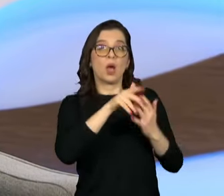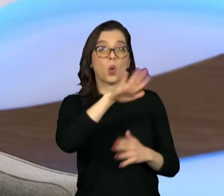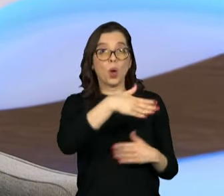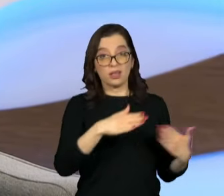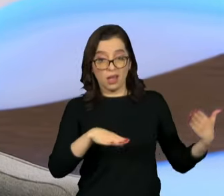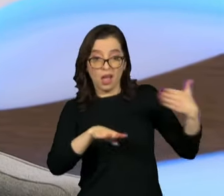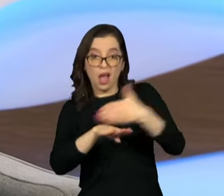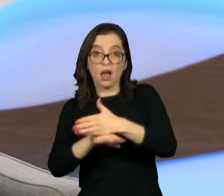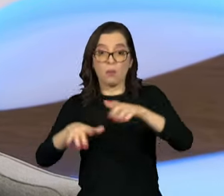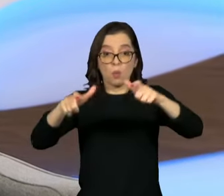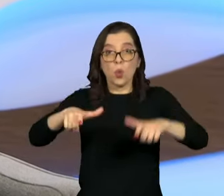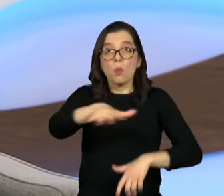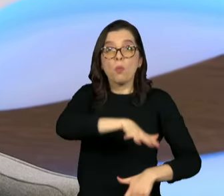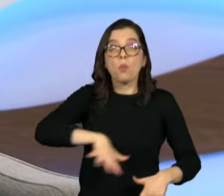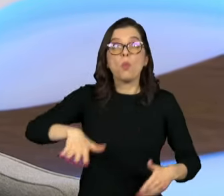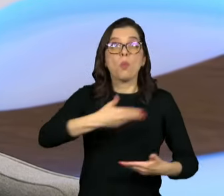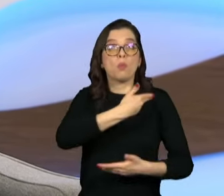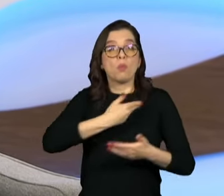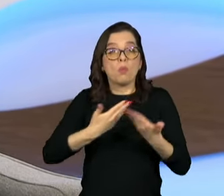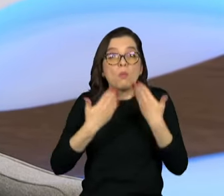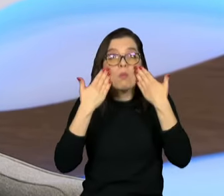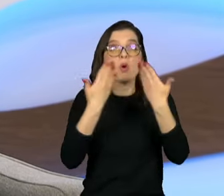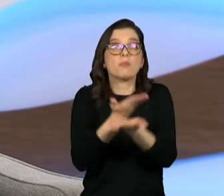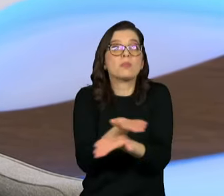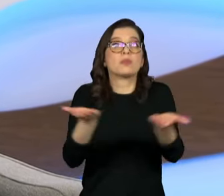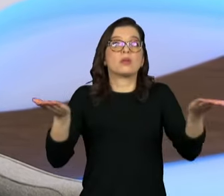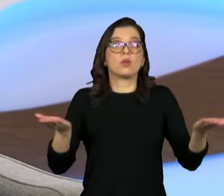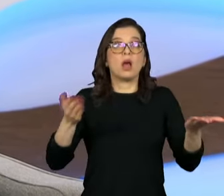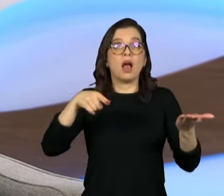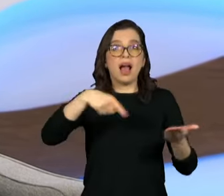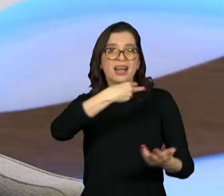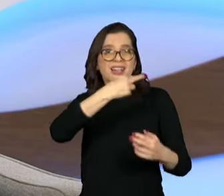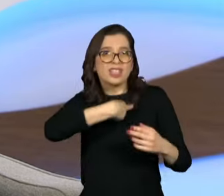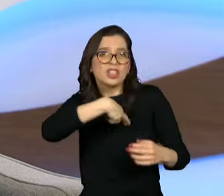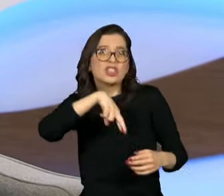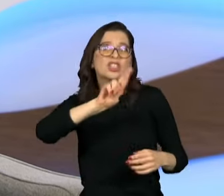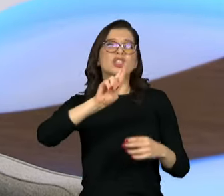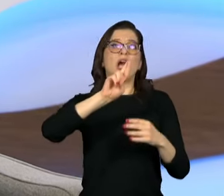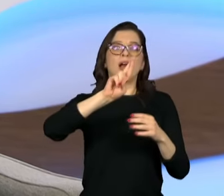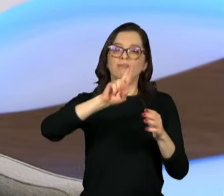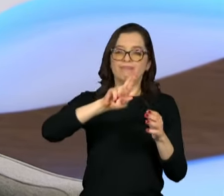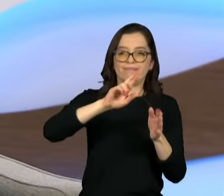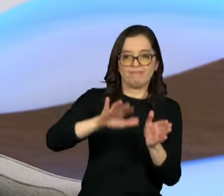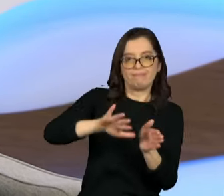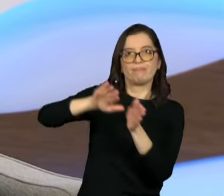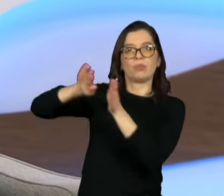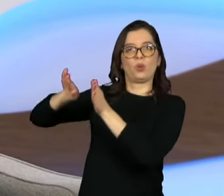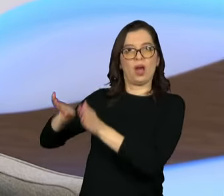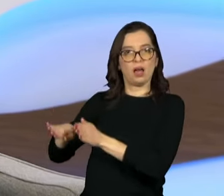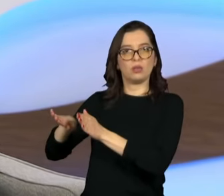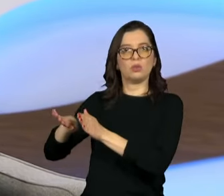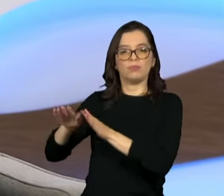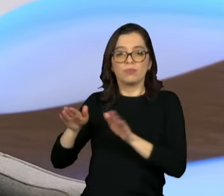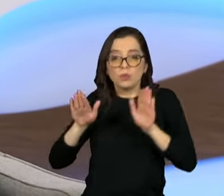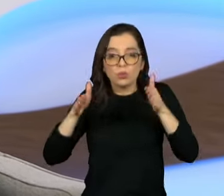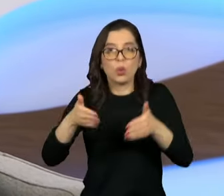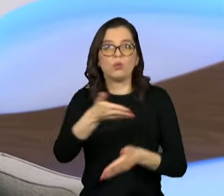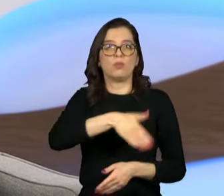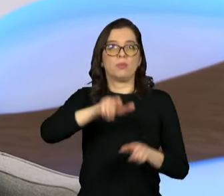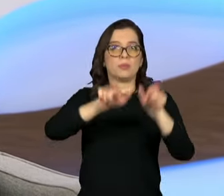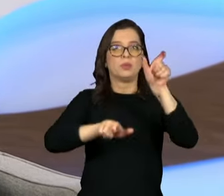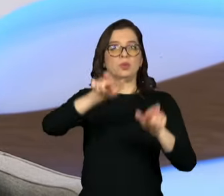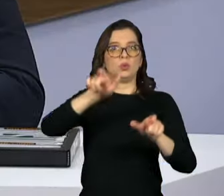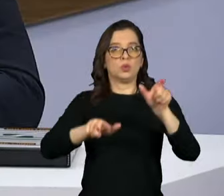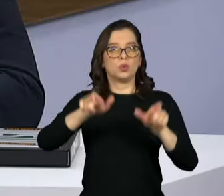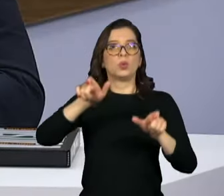the public square, leave your spiritual and religious and moral convictions outside and